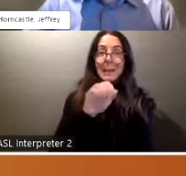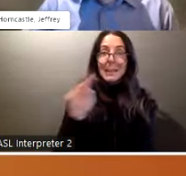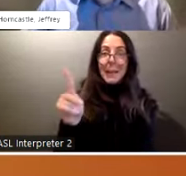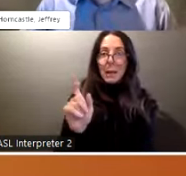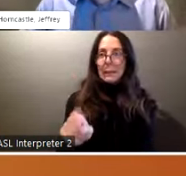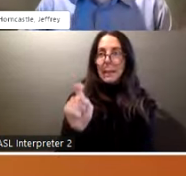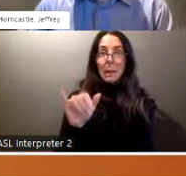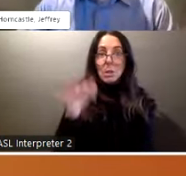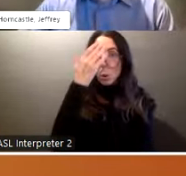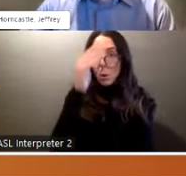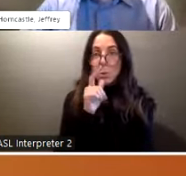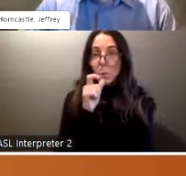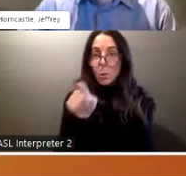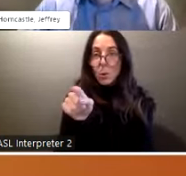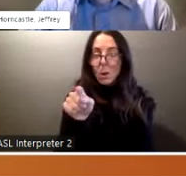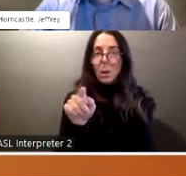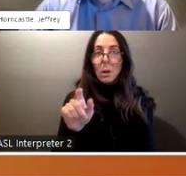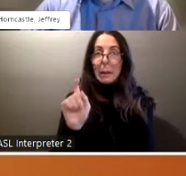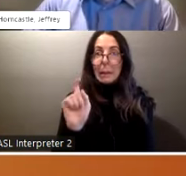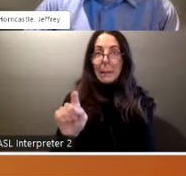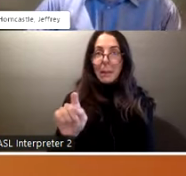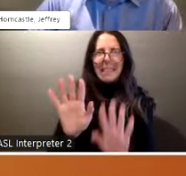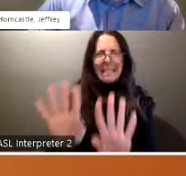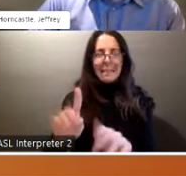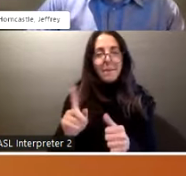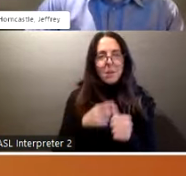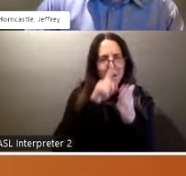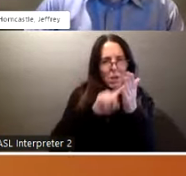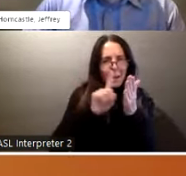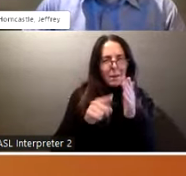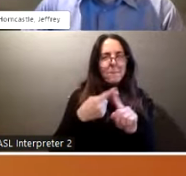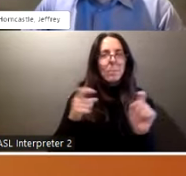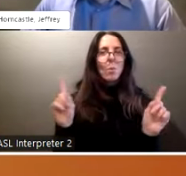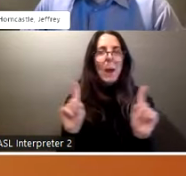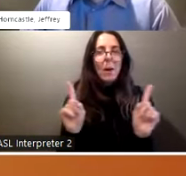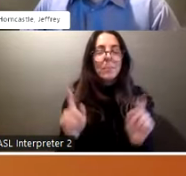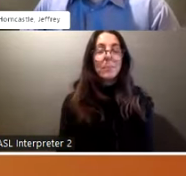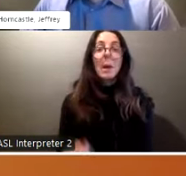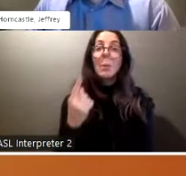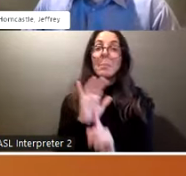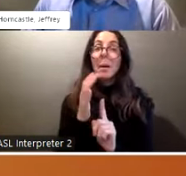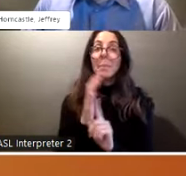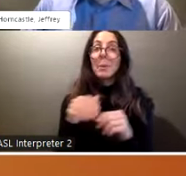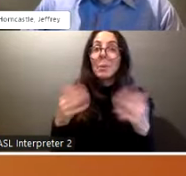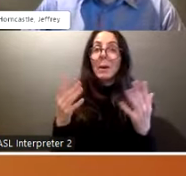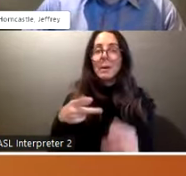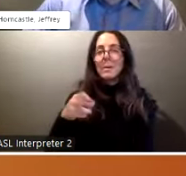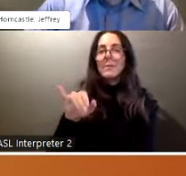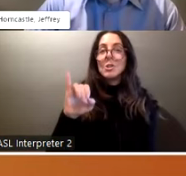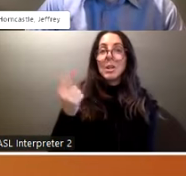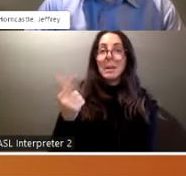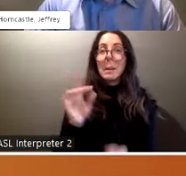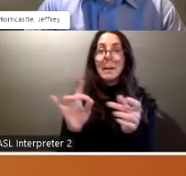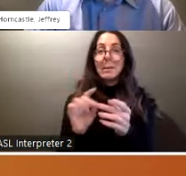emails and verifying where they're actually coming from. One of the big ones is, a phishing message claiming to be from